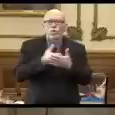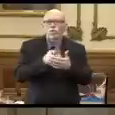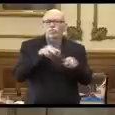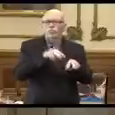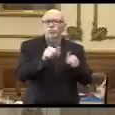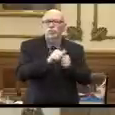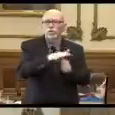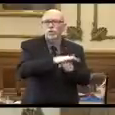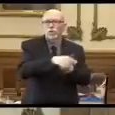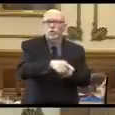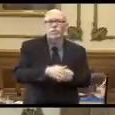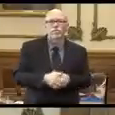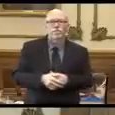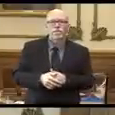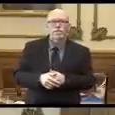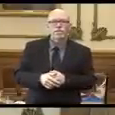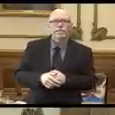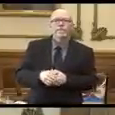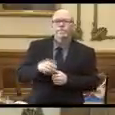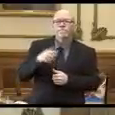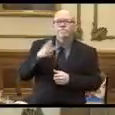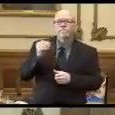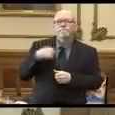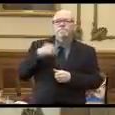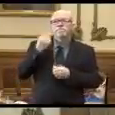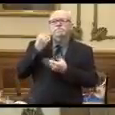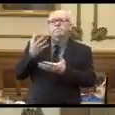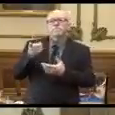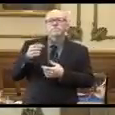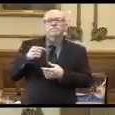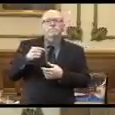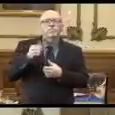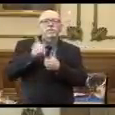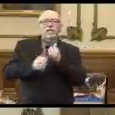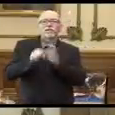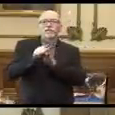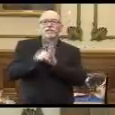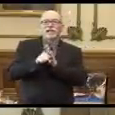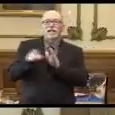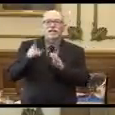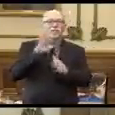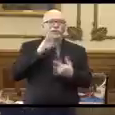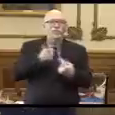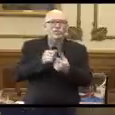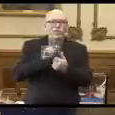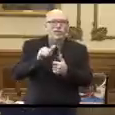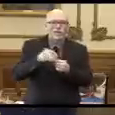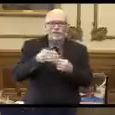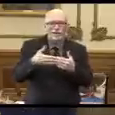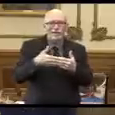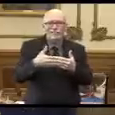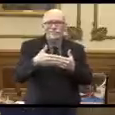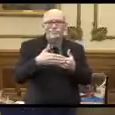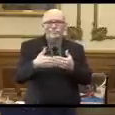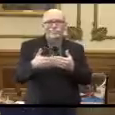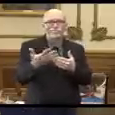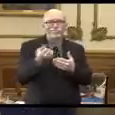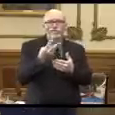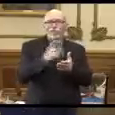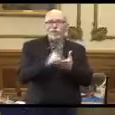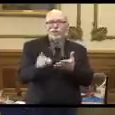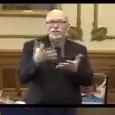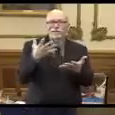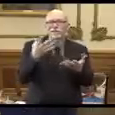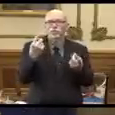the locals. Yeah, and I would just say, Meredith, that every state's going to grapple with that over the next few